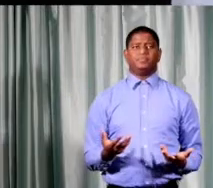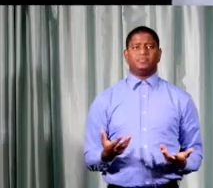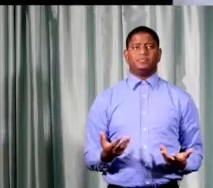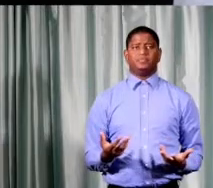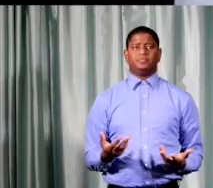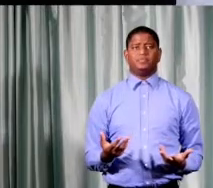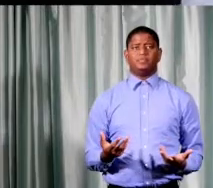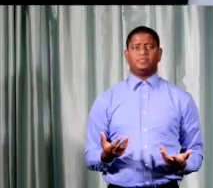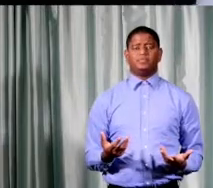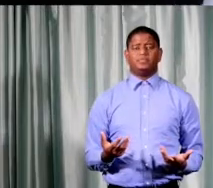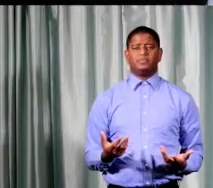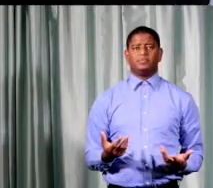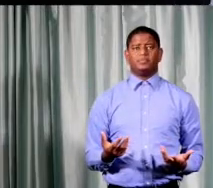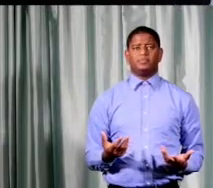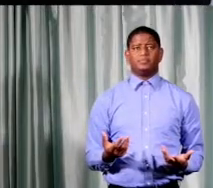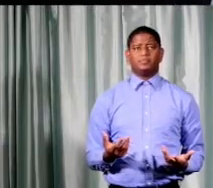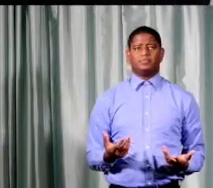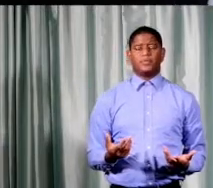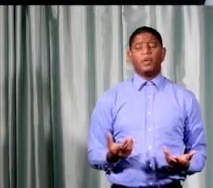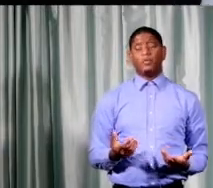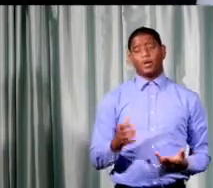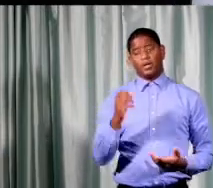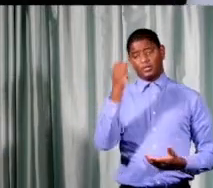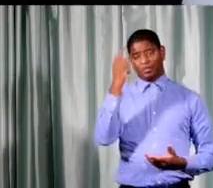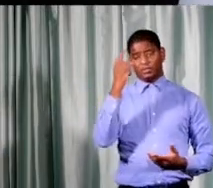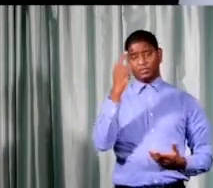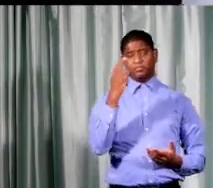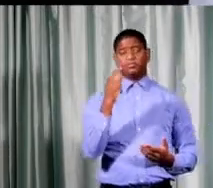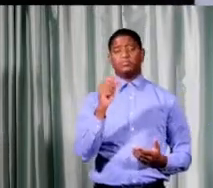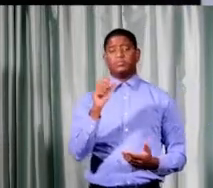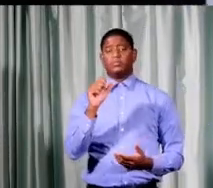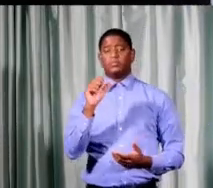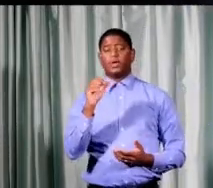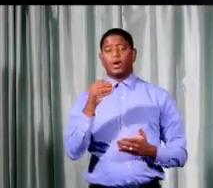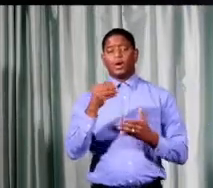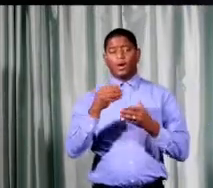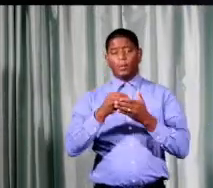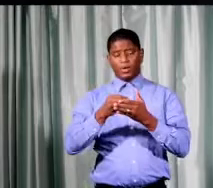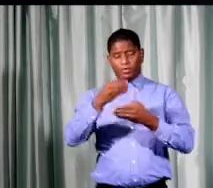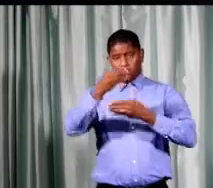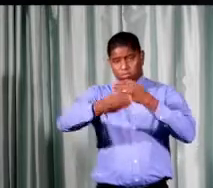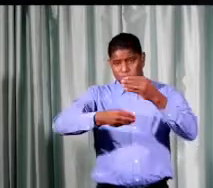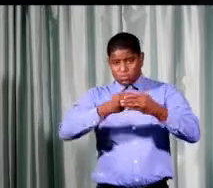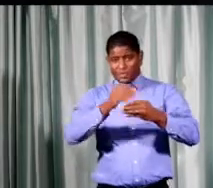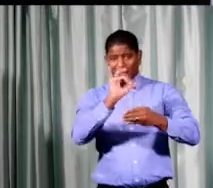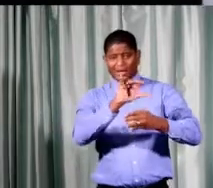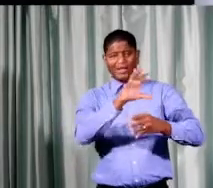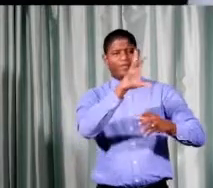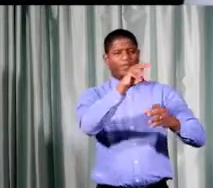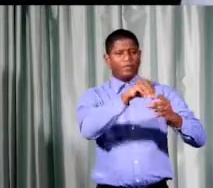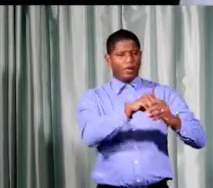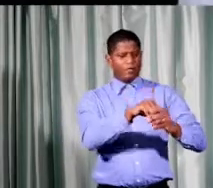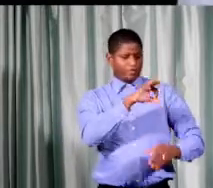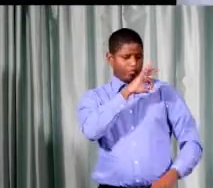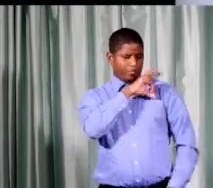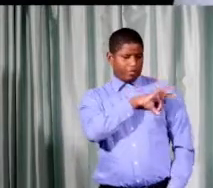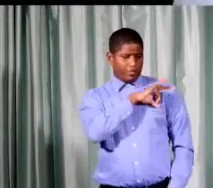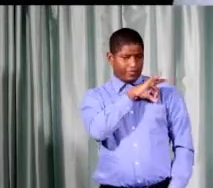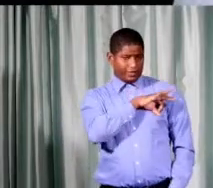generates something called accounting profit. And most people equate the